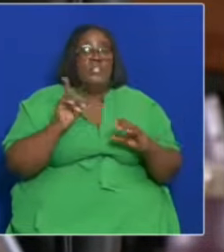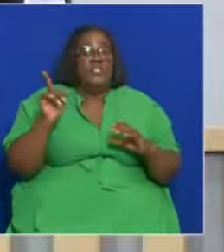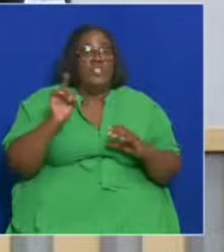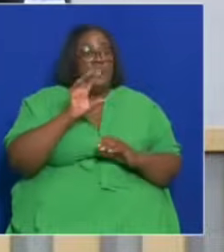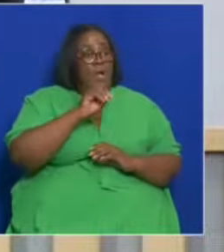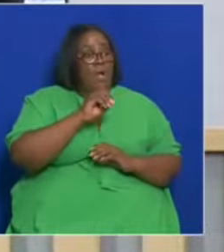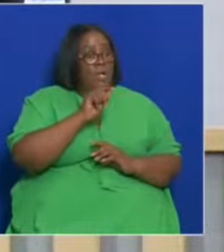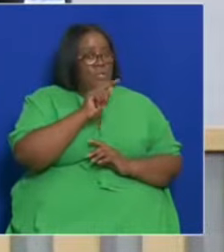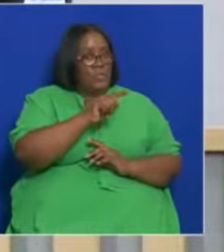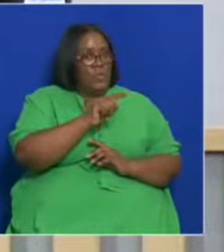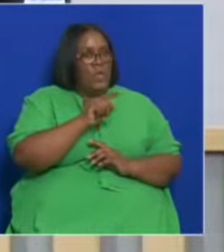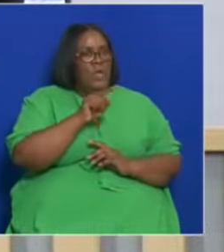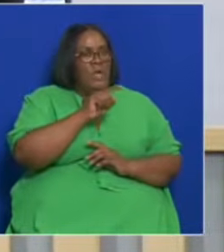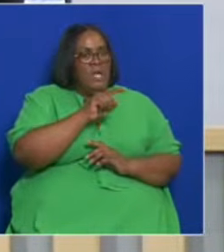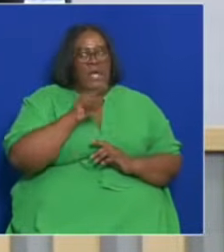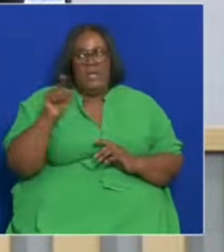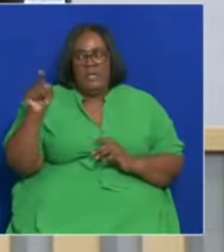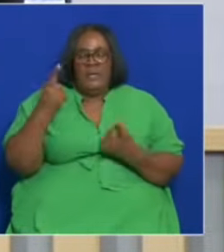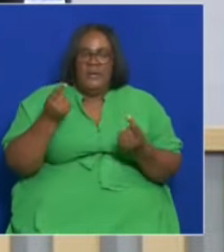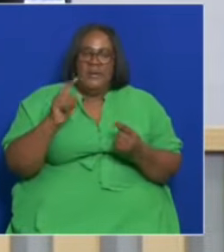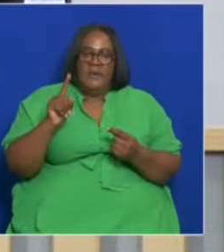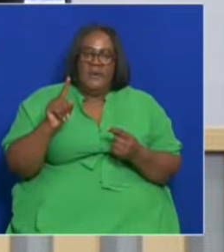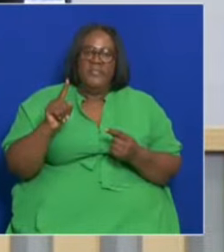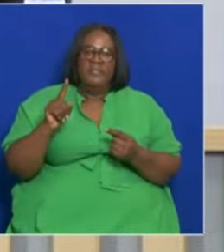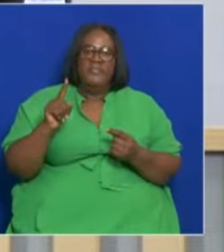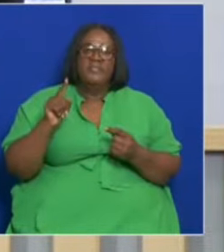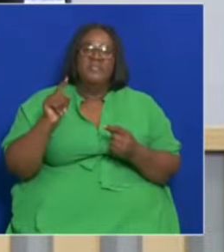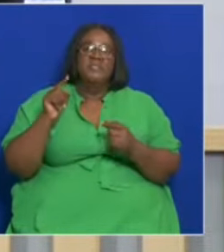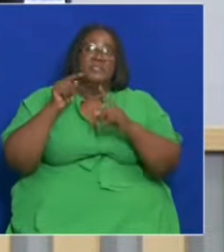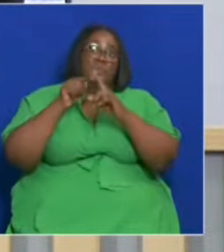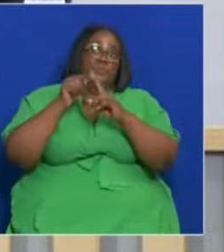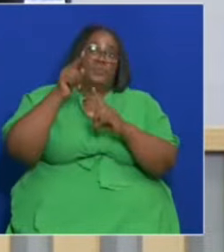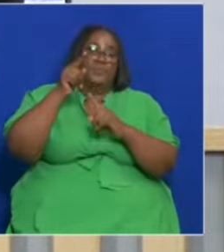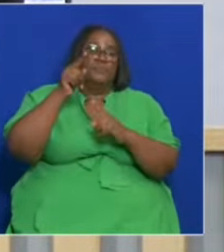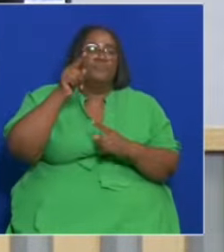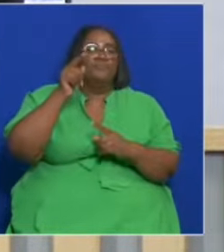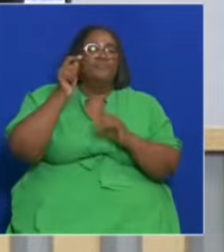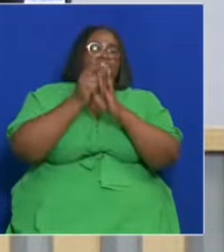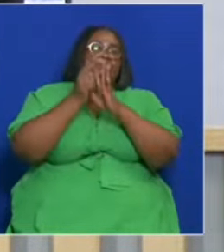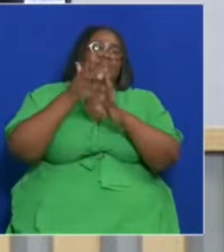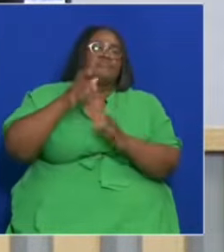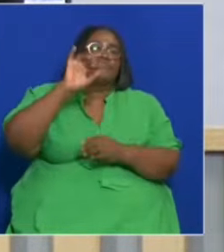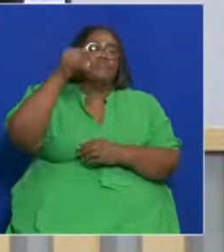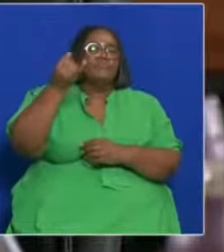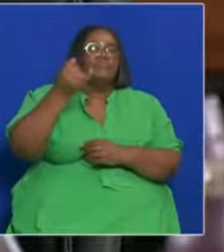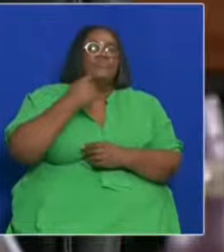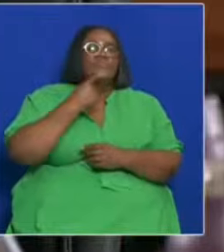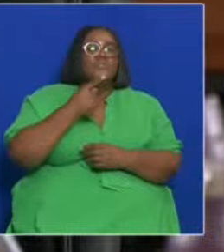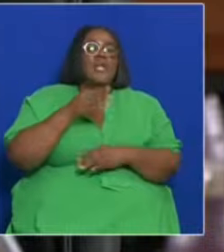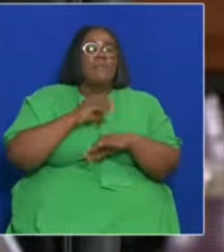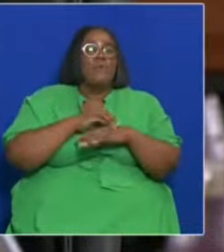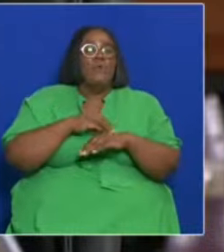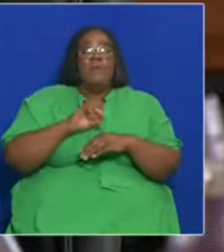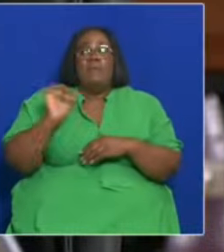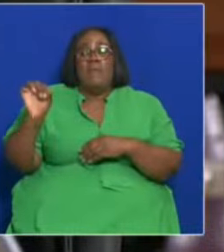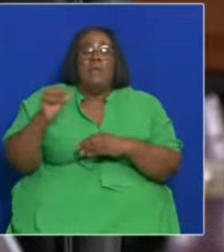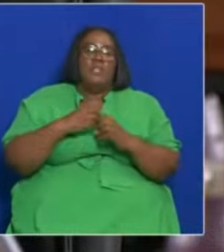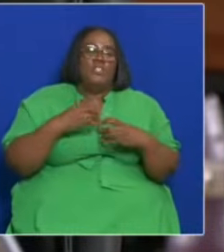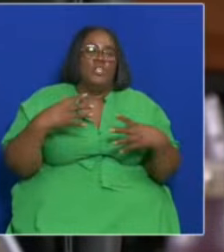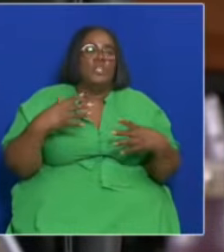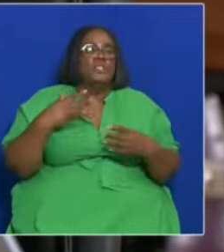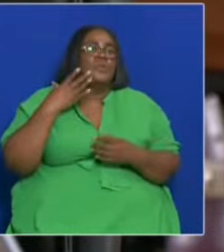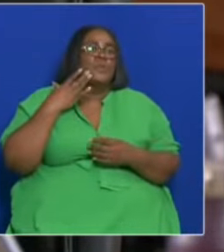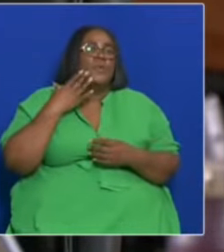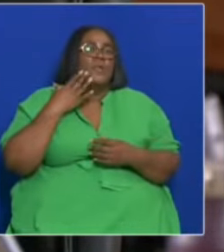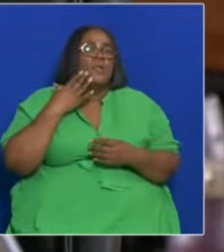to Advocate Johnson, your response was that her problem started when Ms. Ramsamy